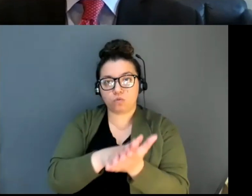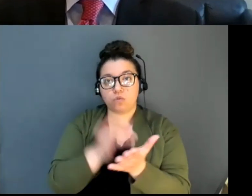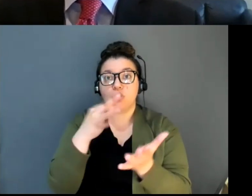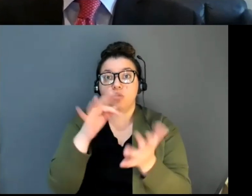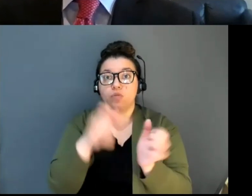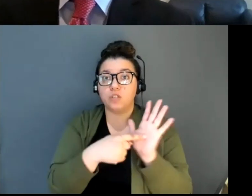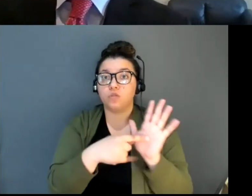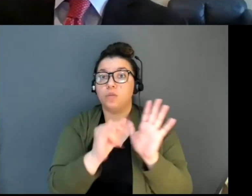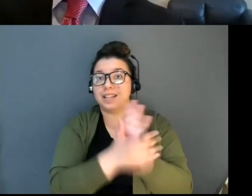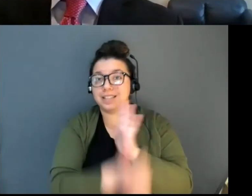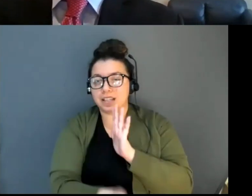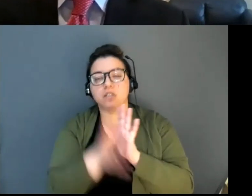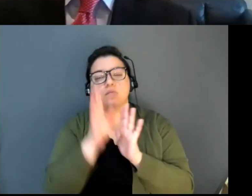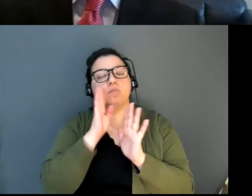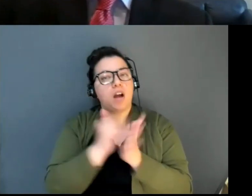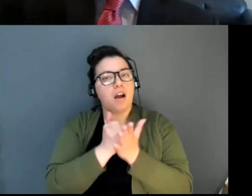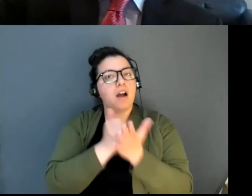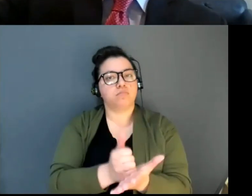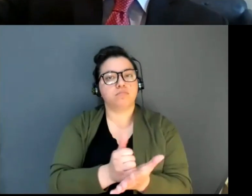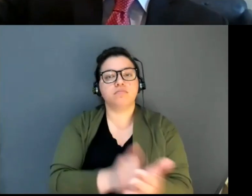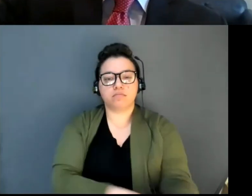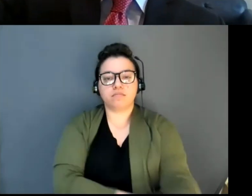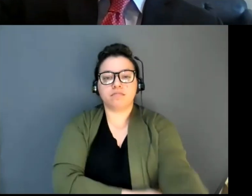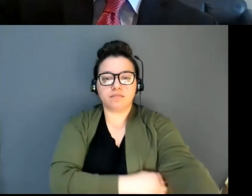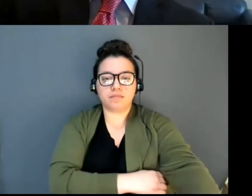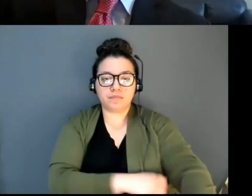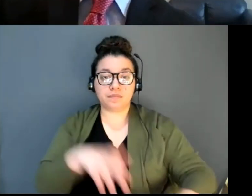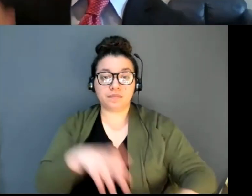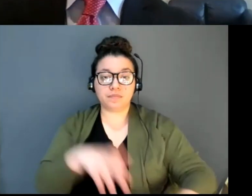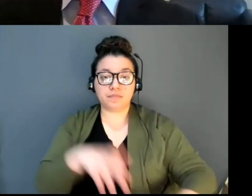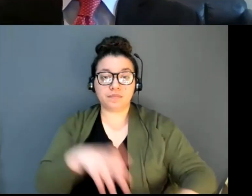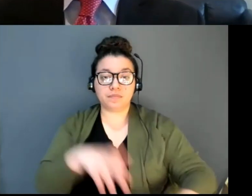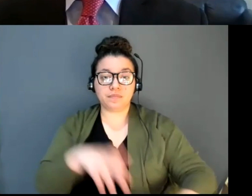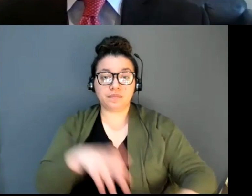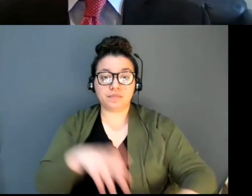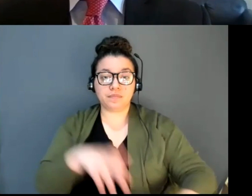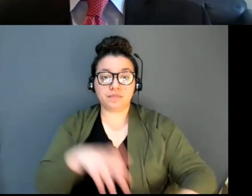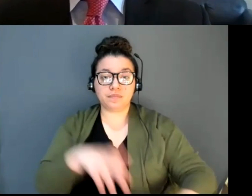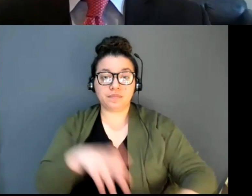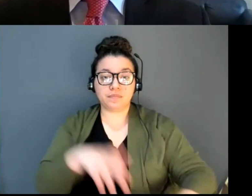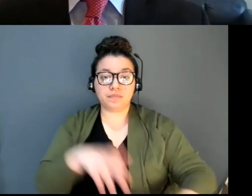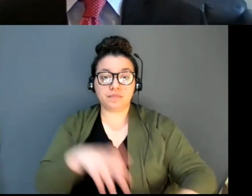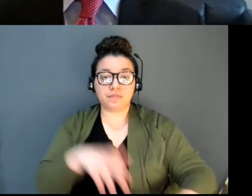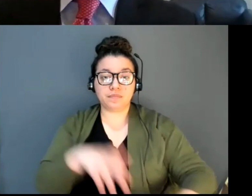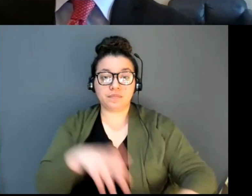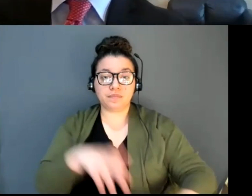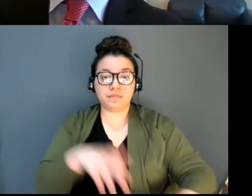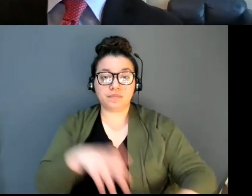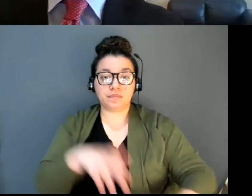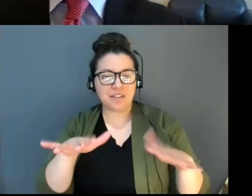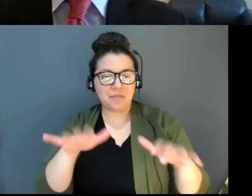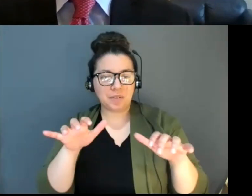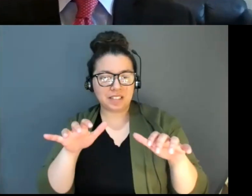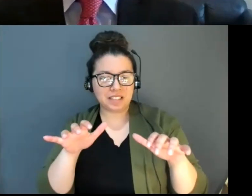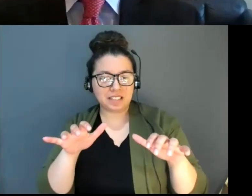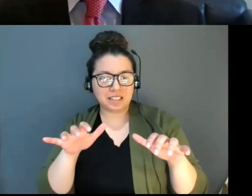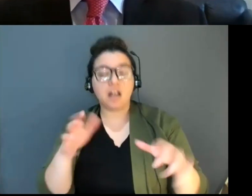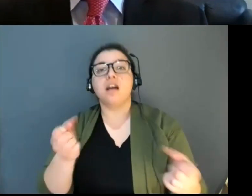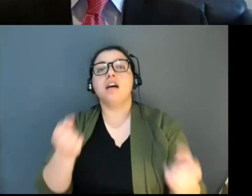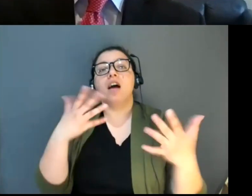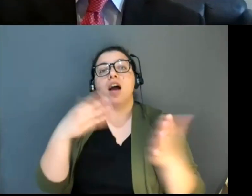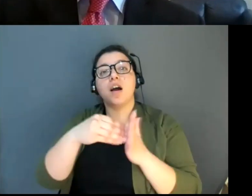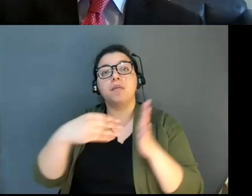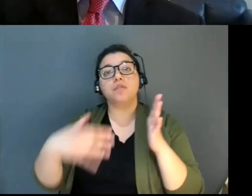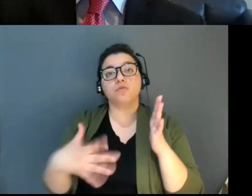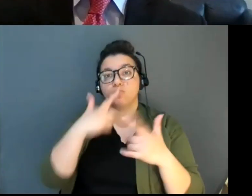out. Thank you. Excellent answers. How many students, show of hands, how many students are interested in law school in our webinar today? We have some students who are thinking